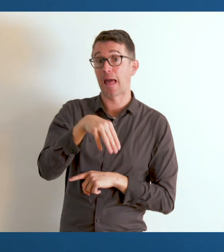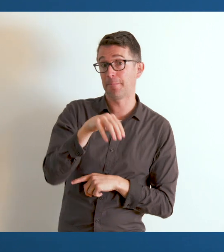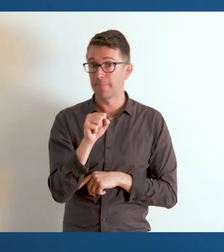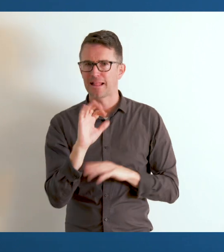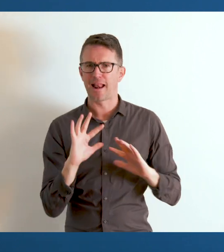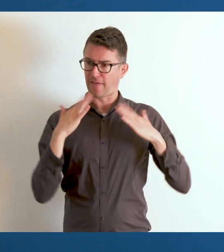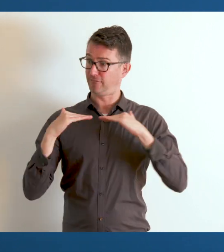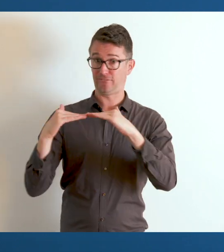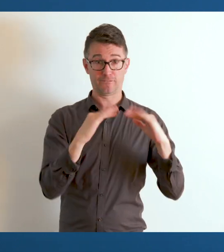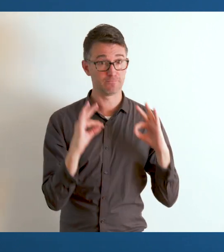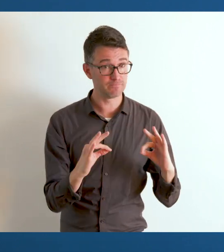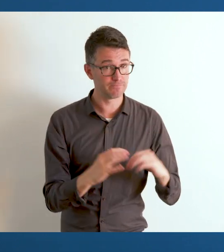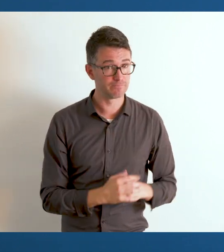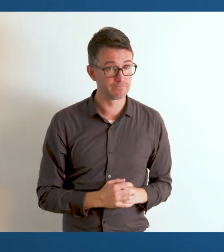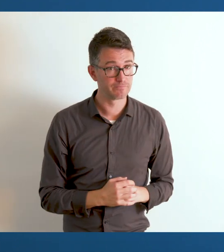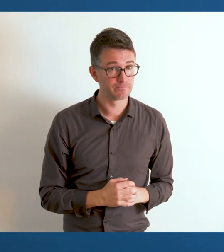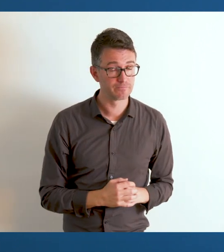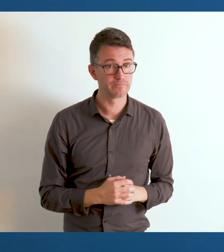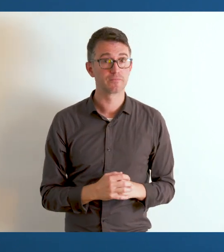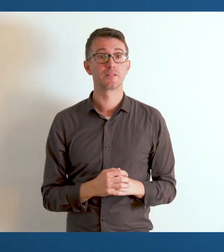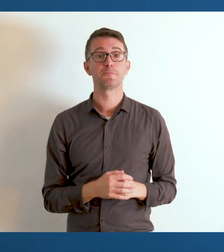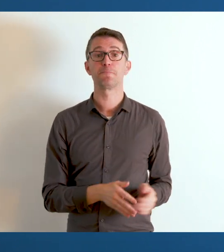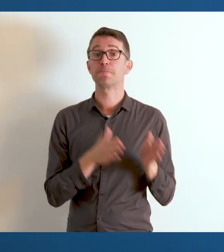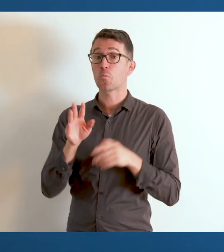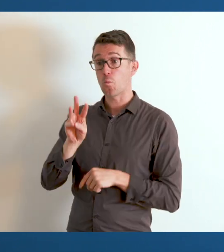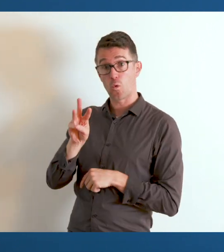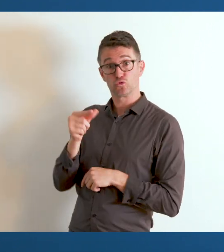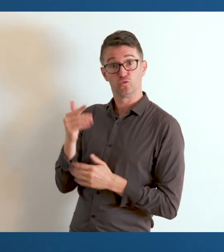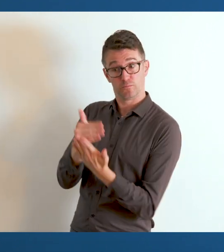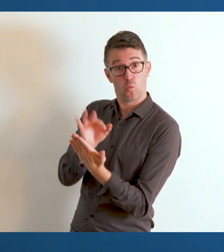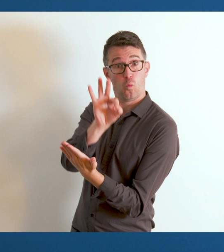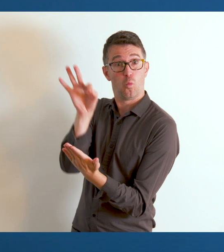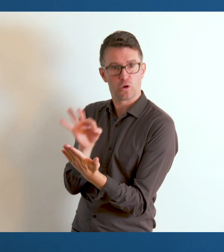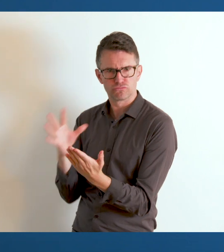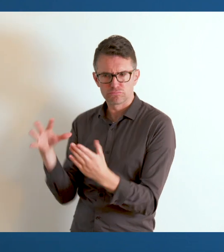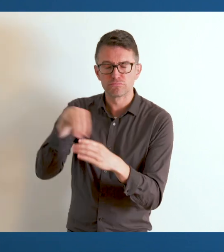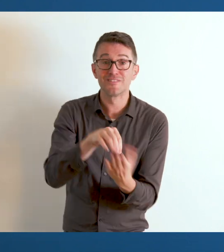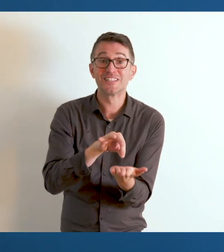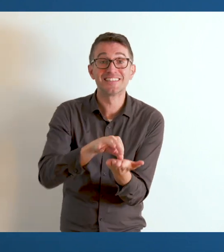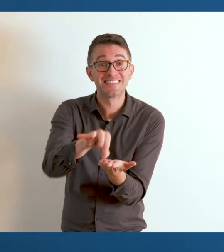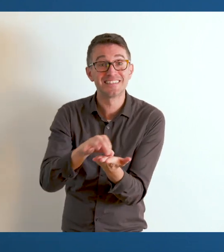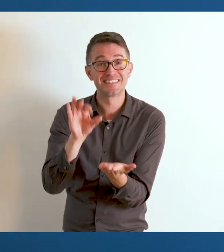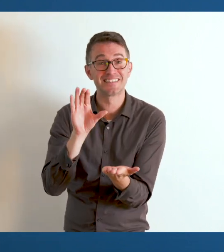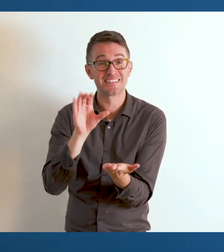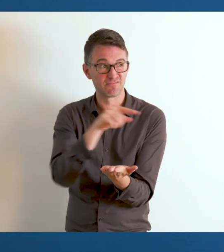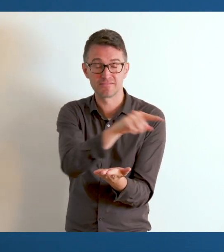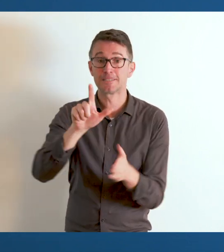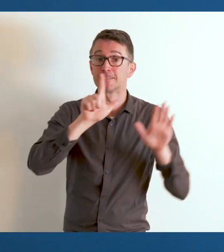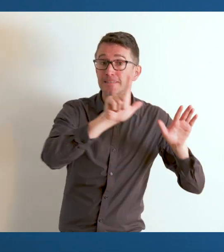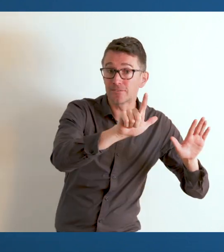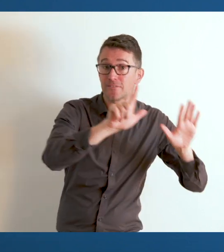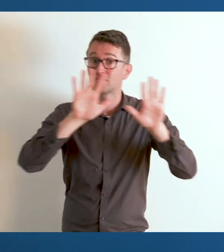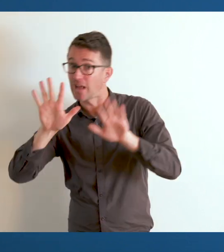their LSMS. The Washington Group questions have been used on censuses and surveys in over 75 countries